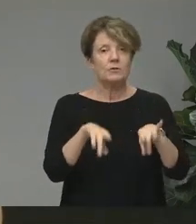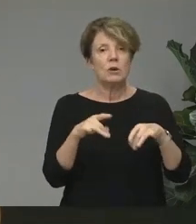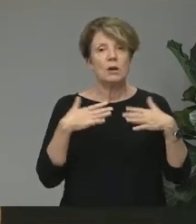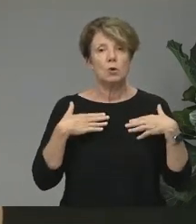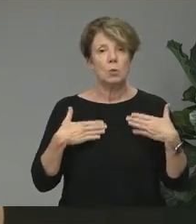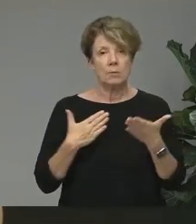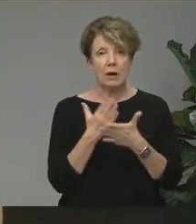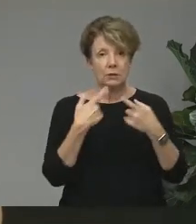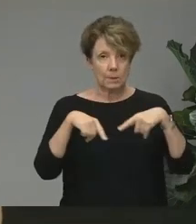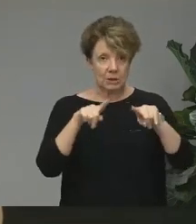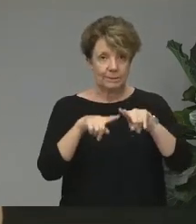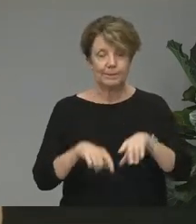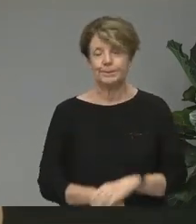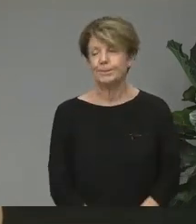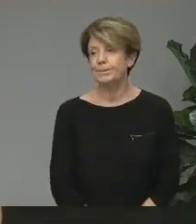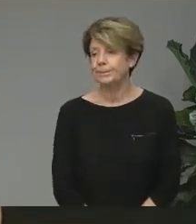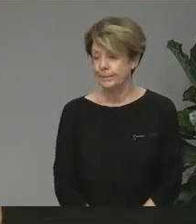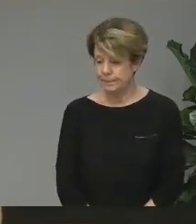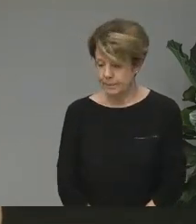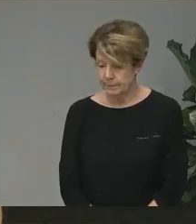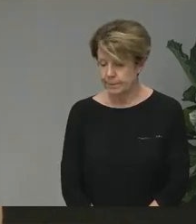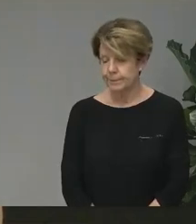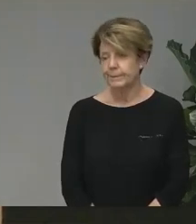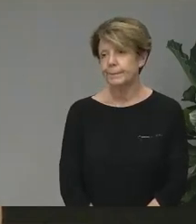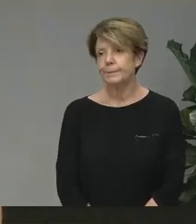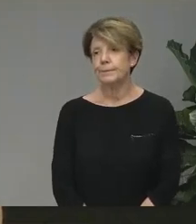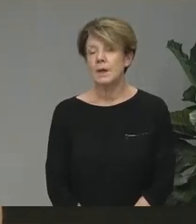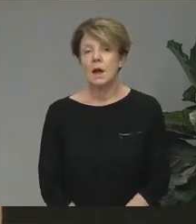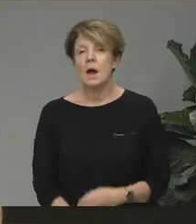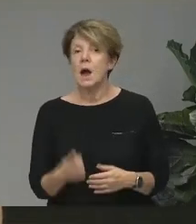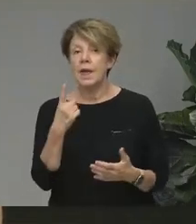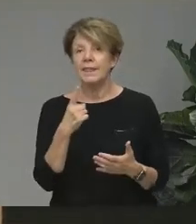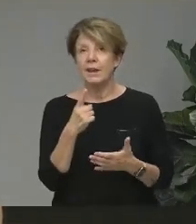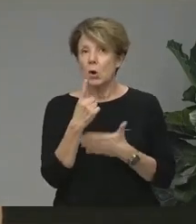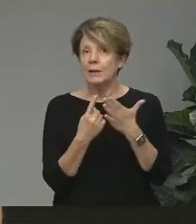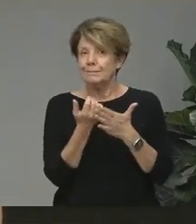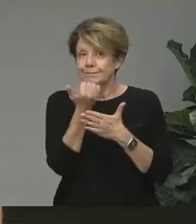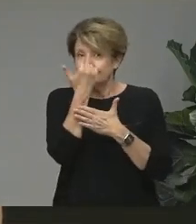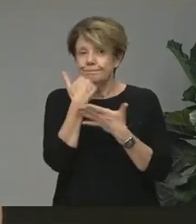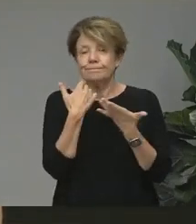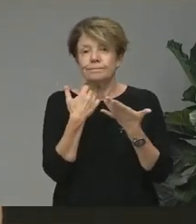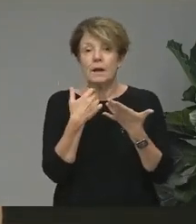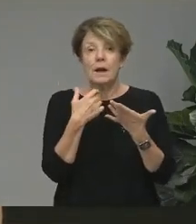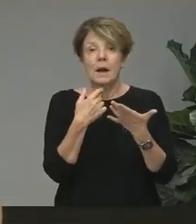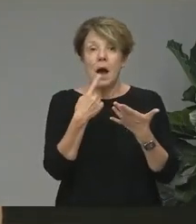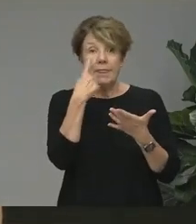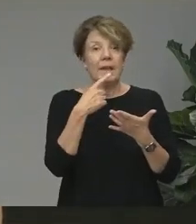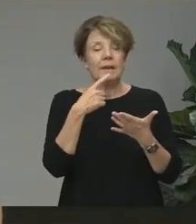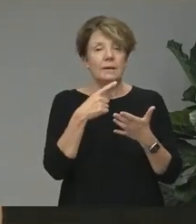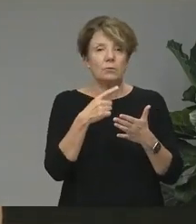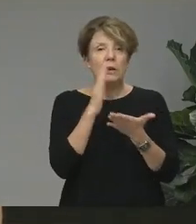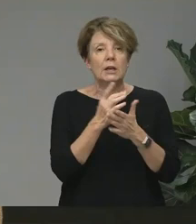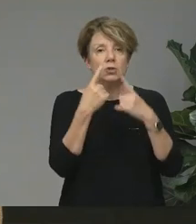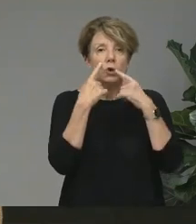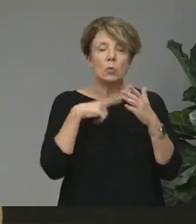By a very small amount, and this hints at why this piece is so crucially